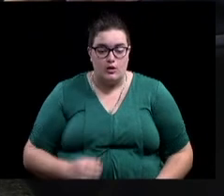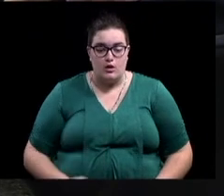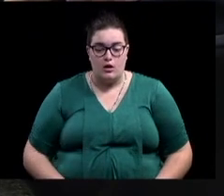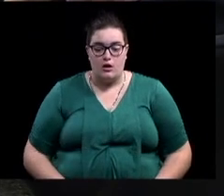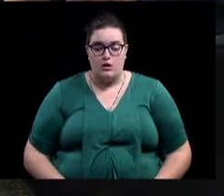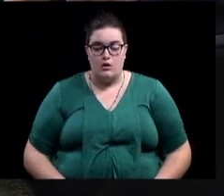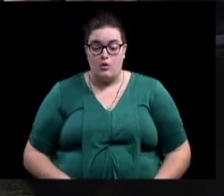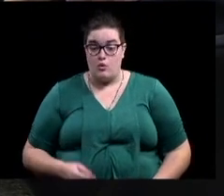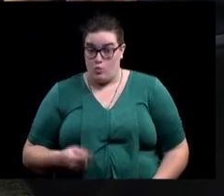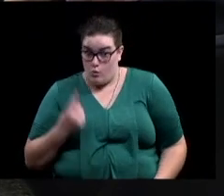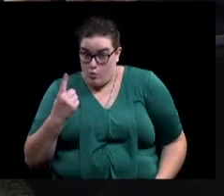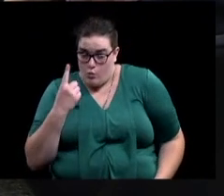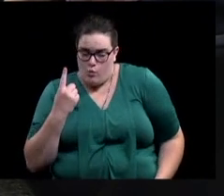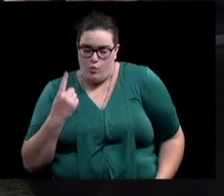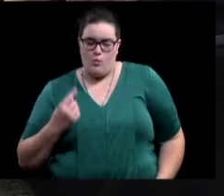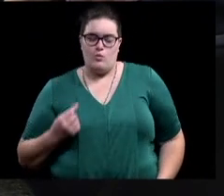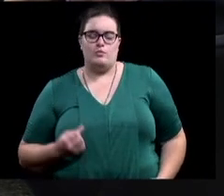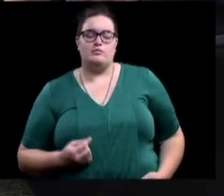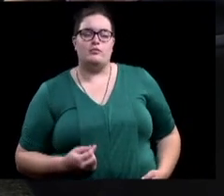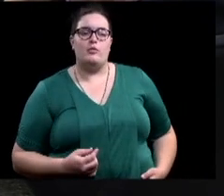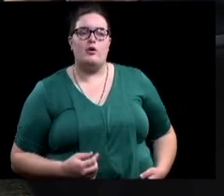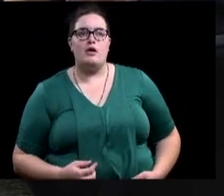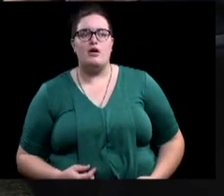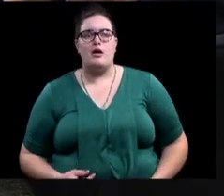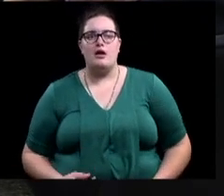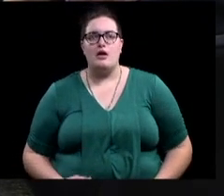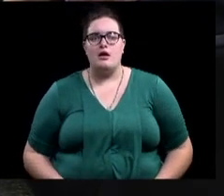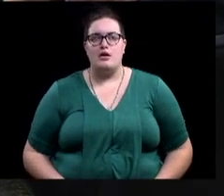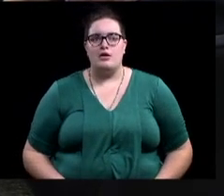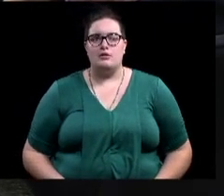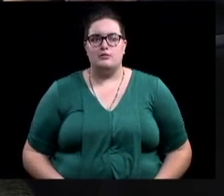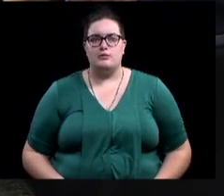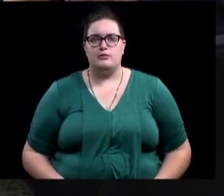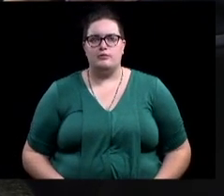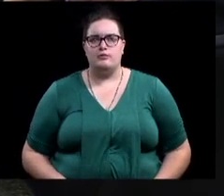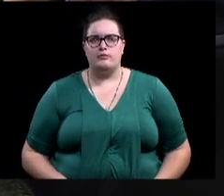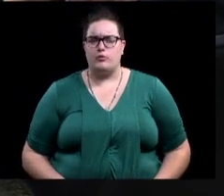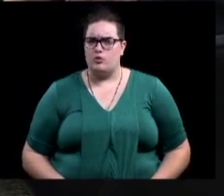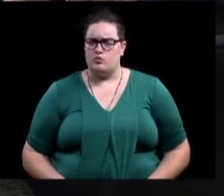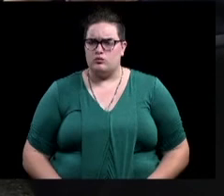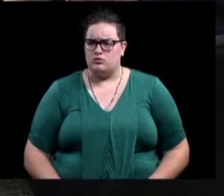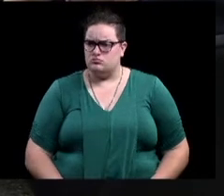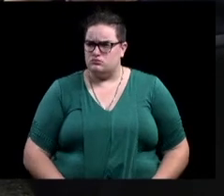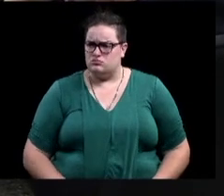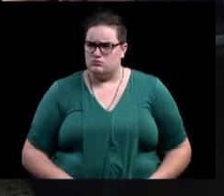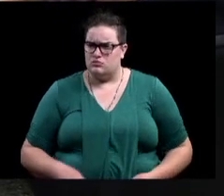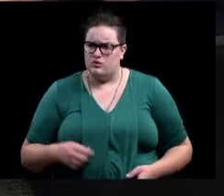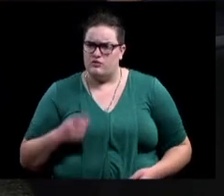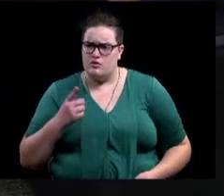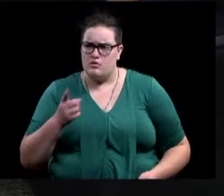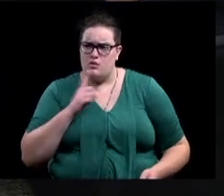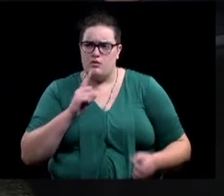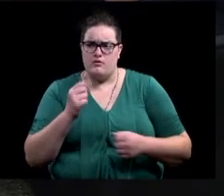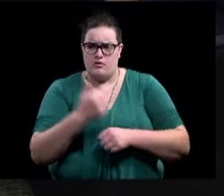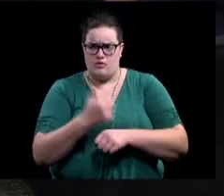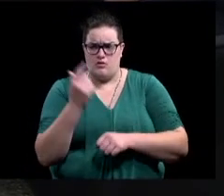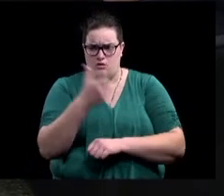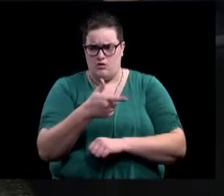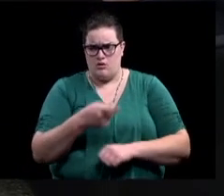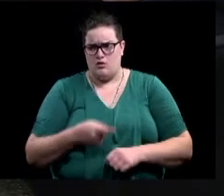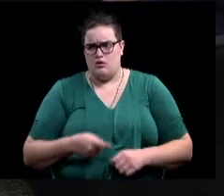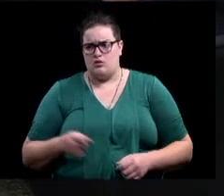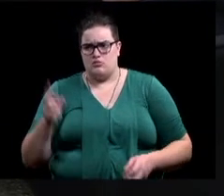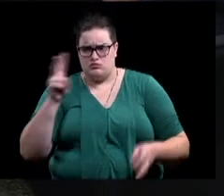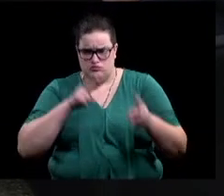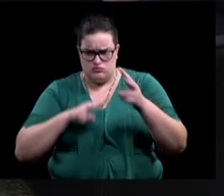us to rebuke false accusations against our officers. I had one story I'll share with